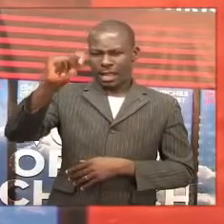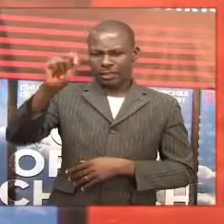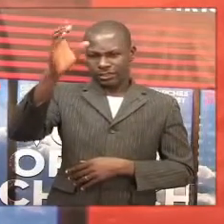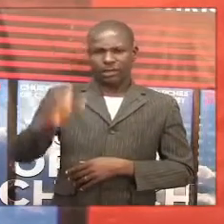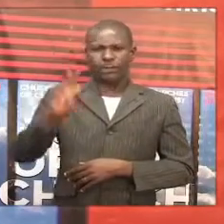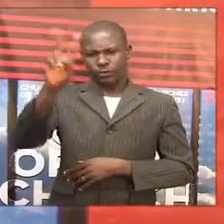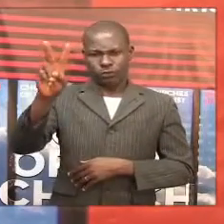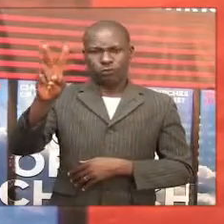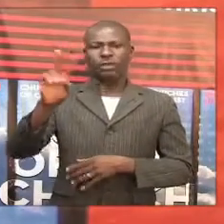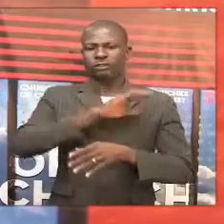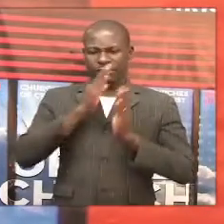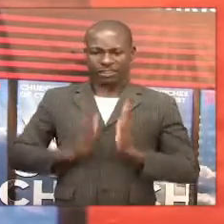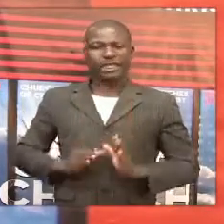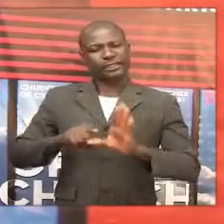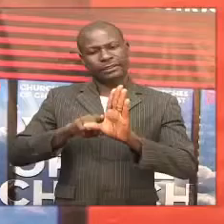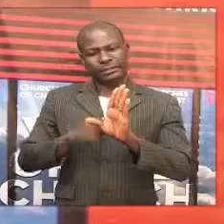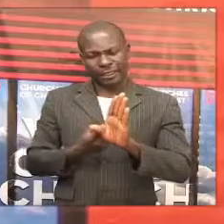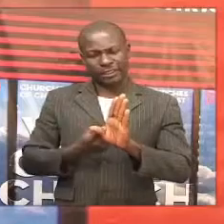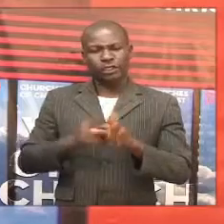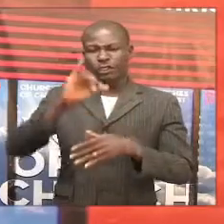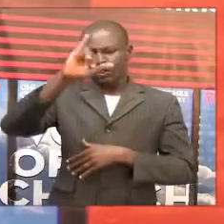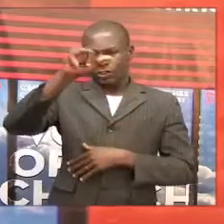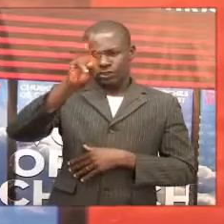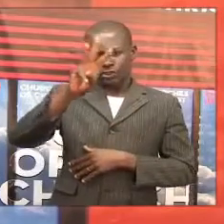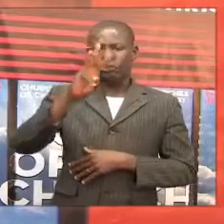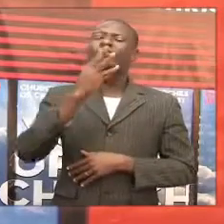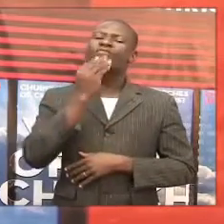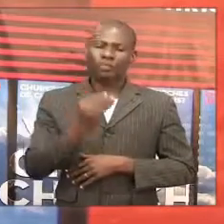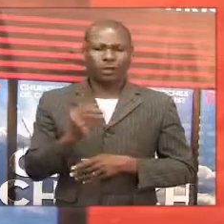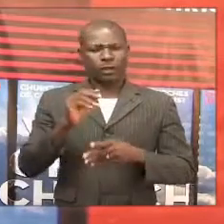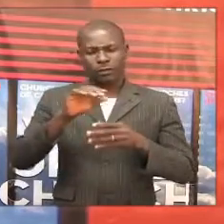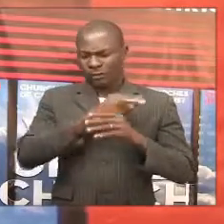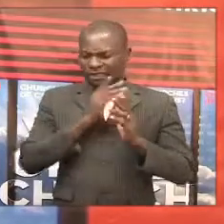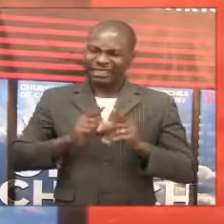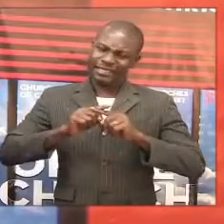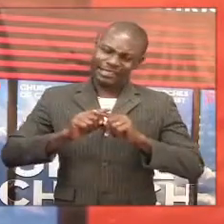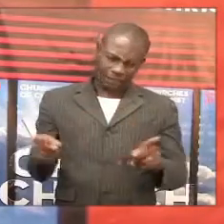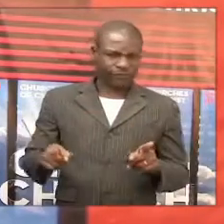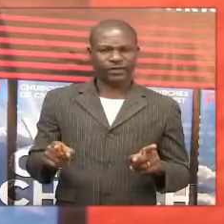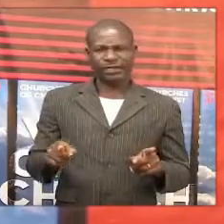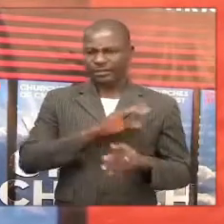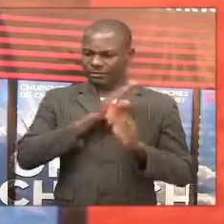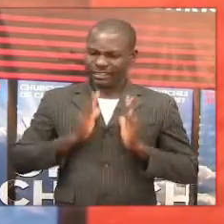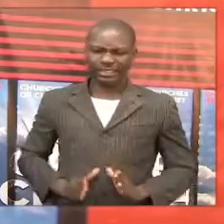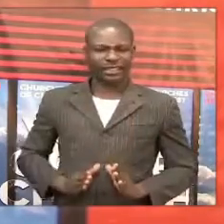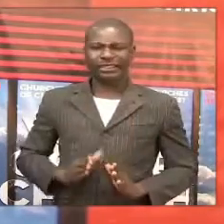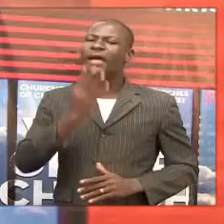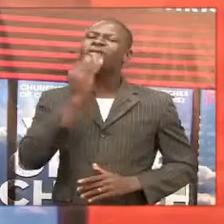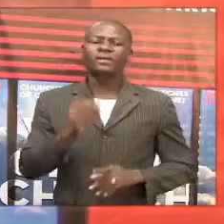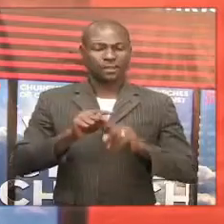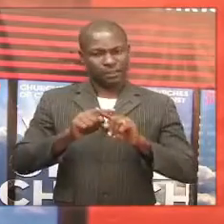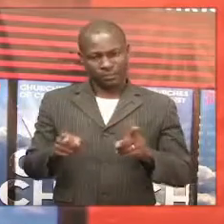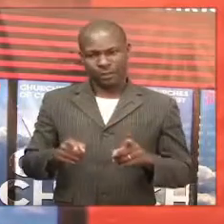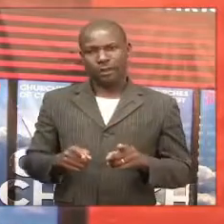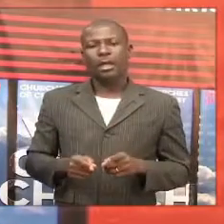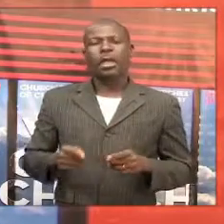ase enti jufo som ene kristosom no ensonsono ye eda entem afei sa wo hwemun so